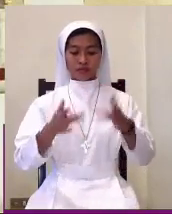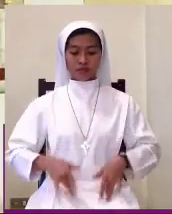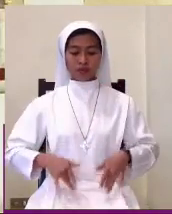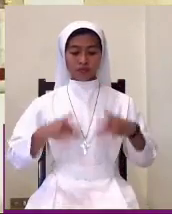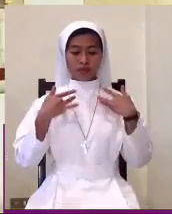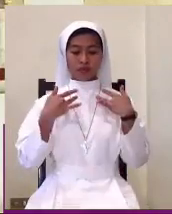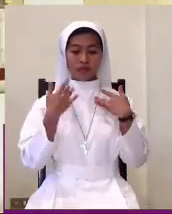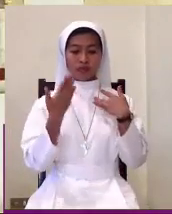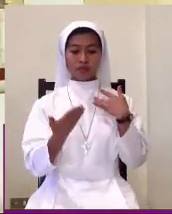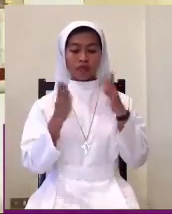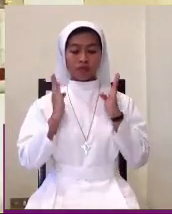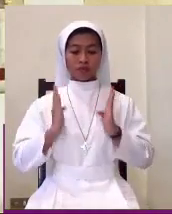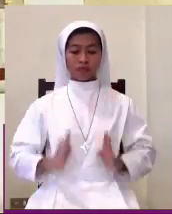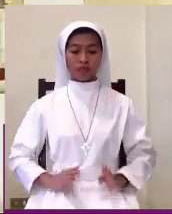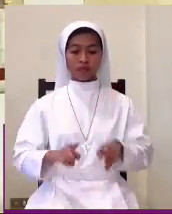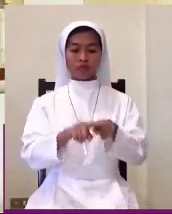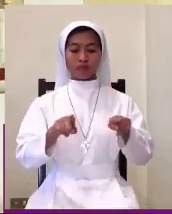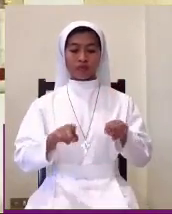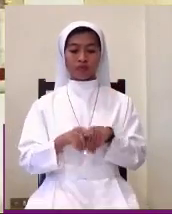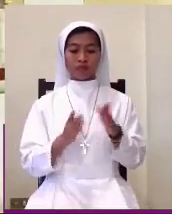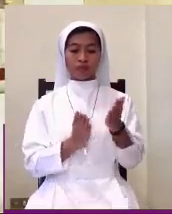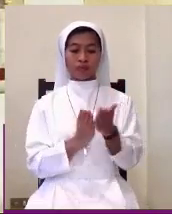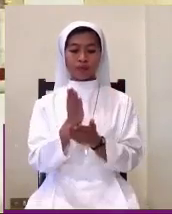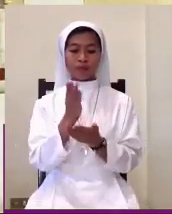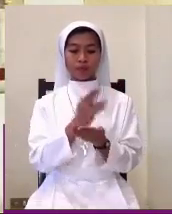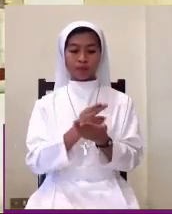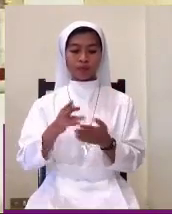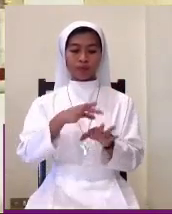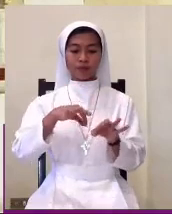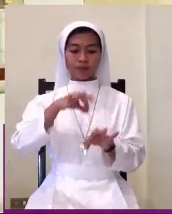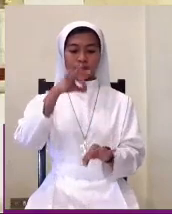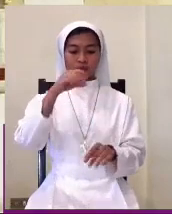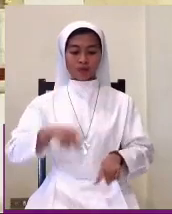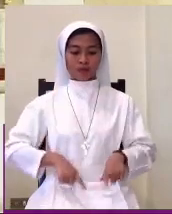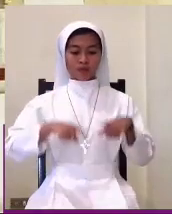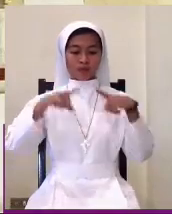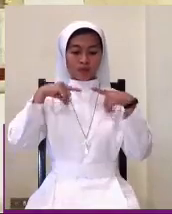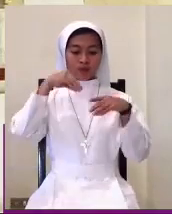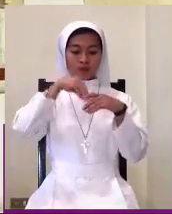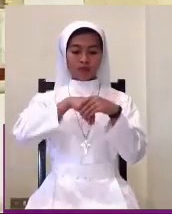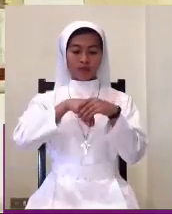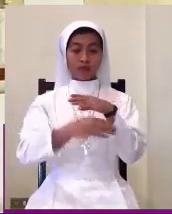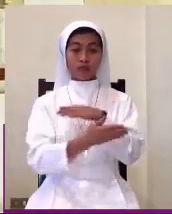also, through his Spirit dwelling in you.